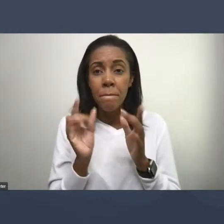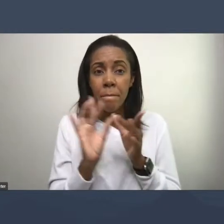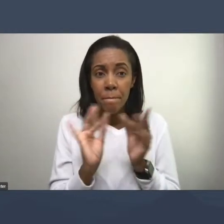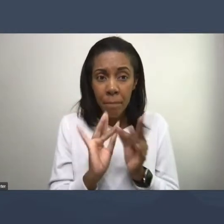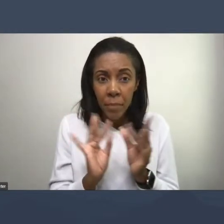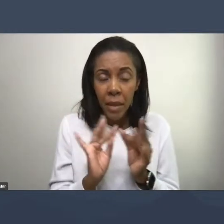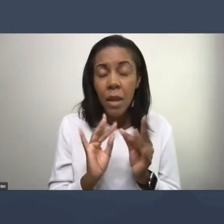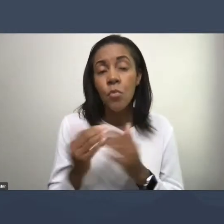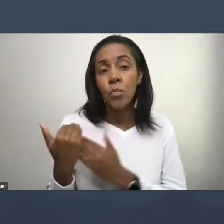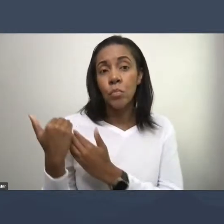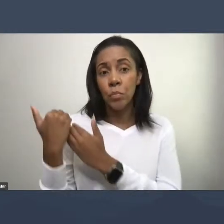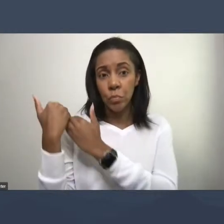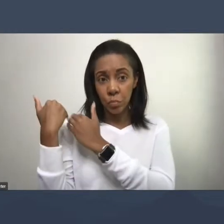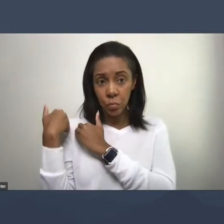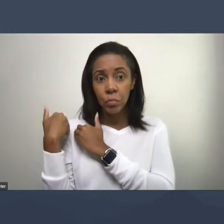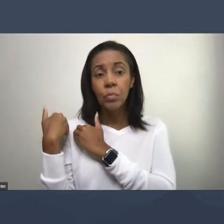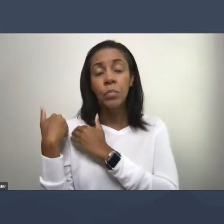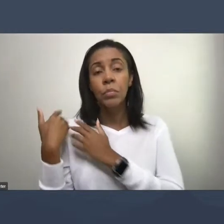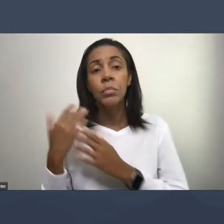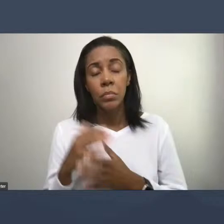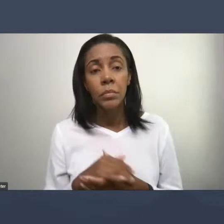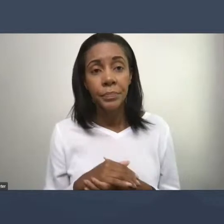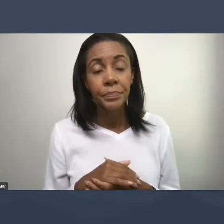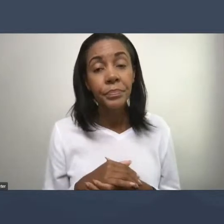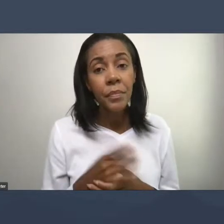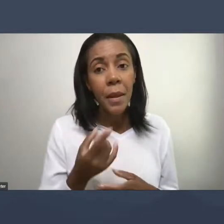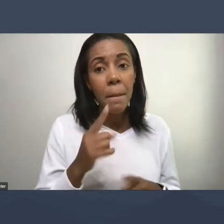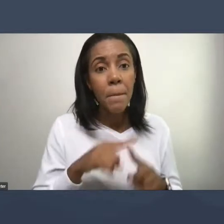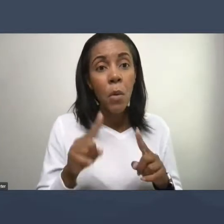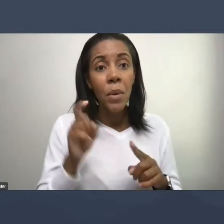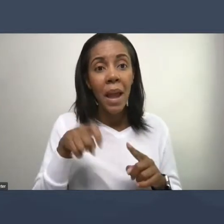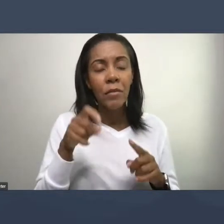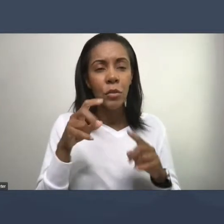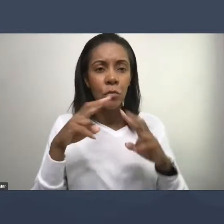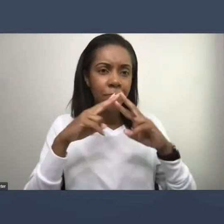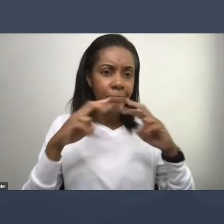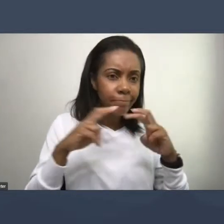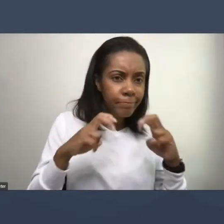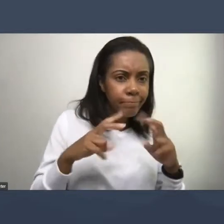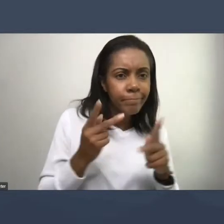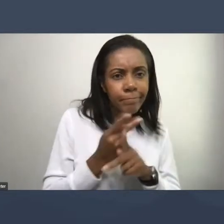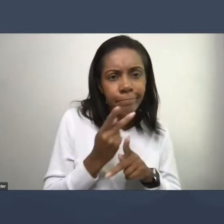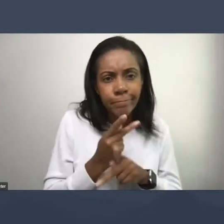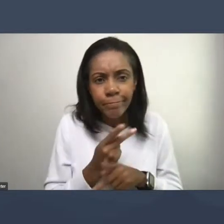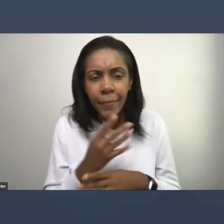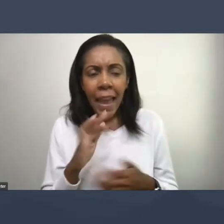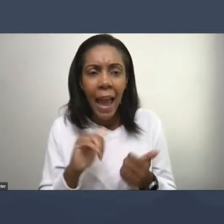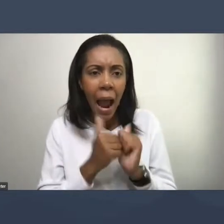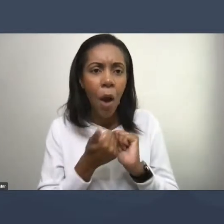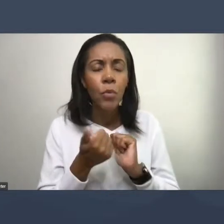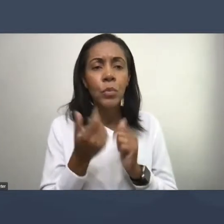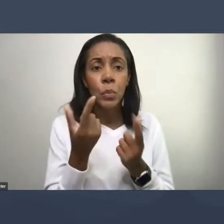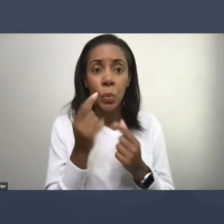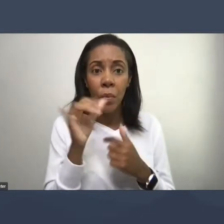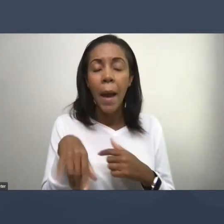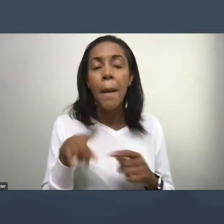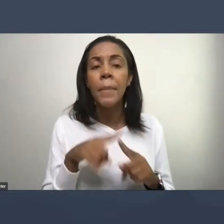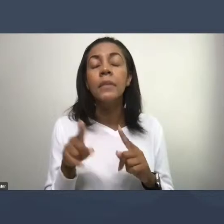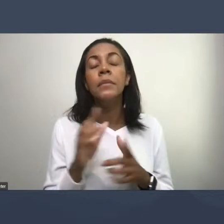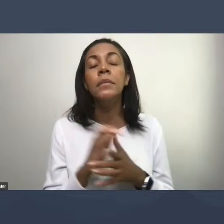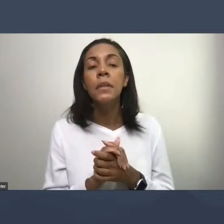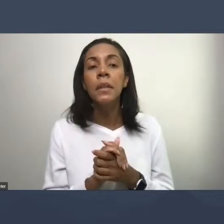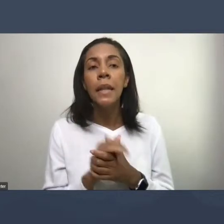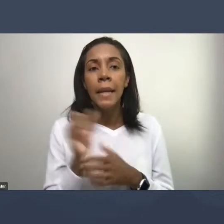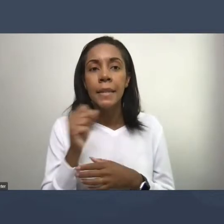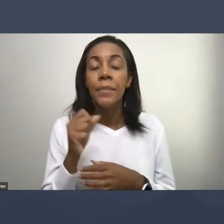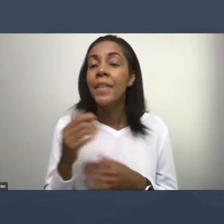on us, even though those lines are ours. Okay. So we got to figure out in the future how we're gonna do that. But there is some verbiage in the lead and copper for that. Thank